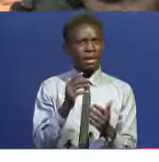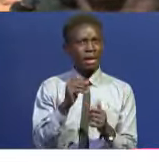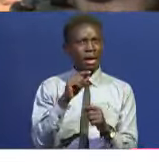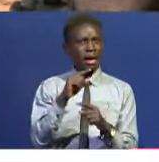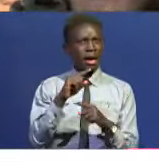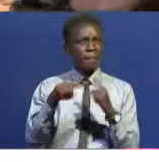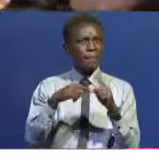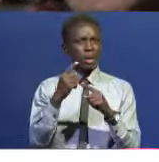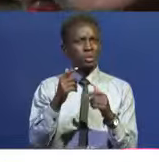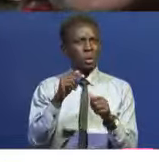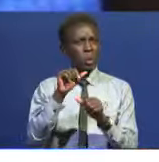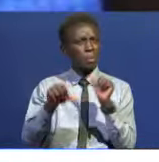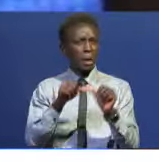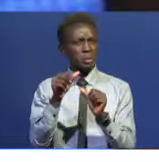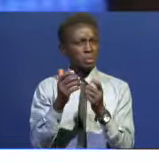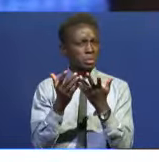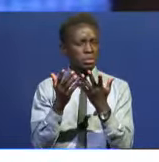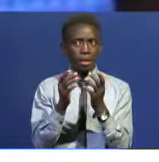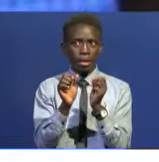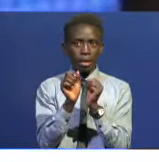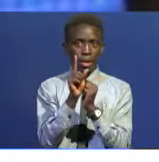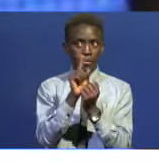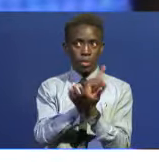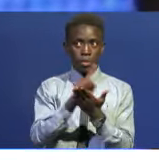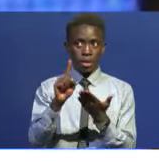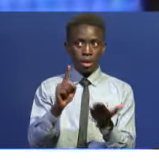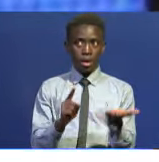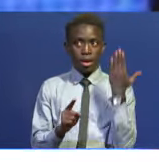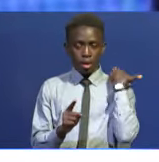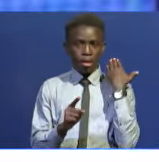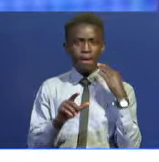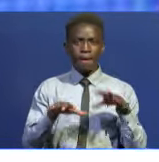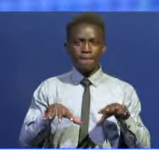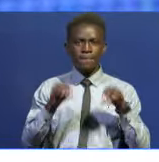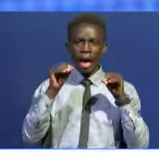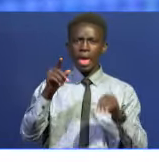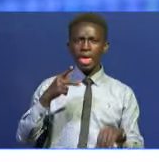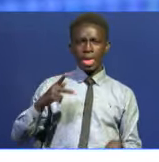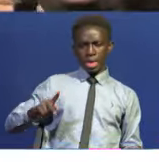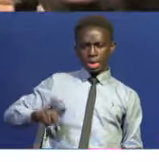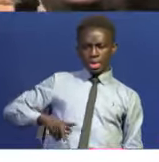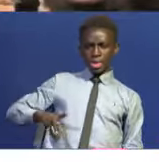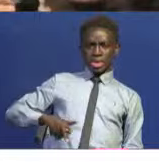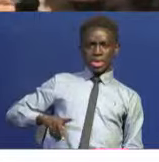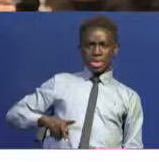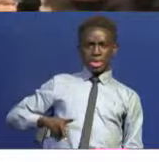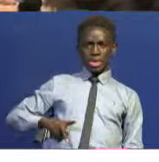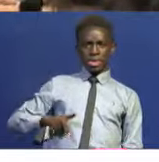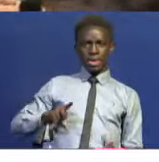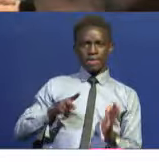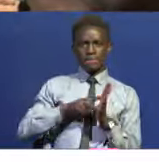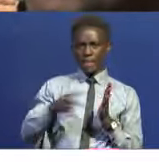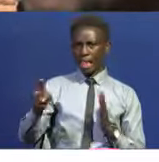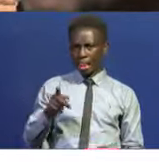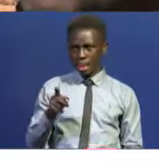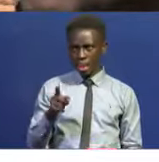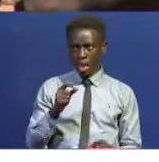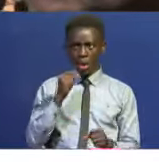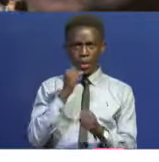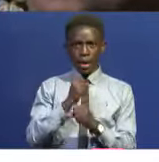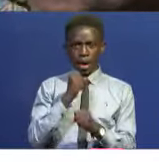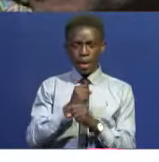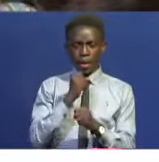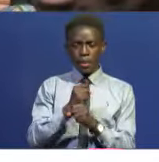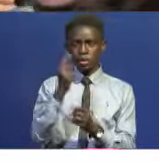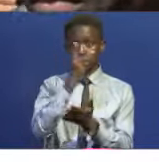11 weeks ago, when we discovered that she had acute kidney failure. She got ill for 2 weeks, then she got